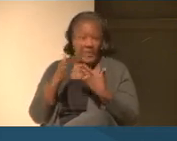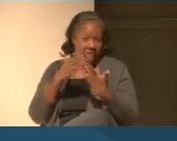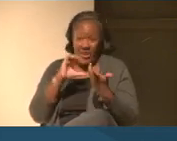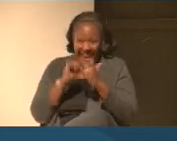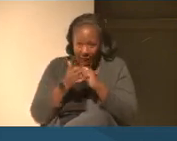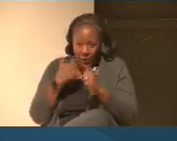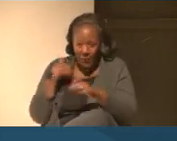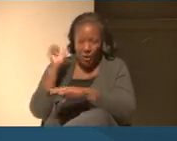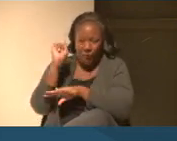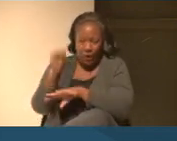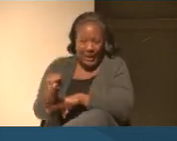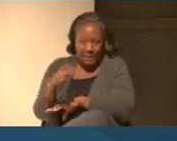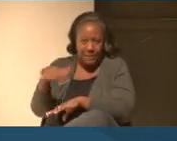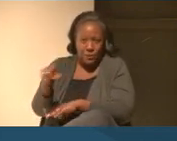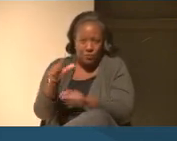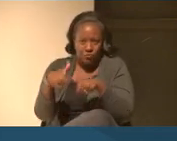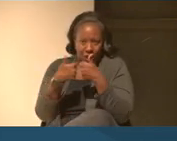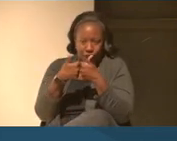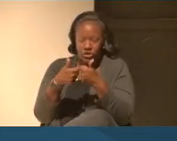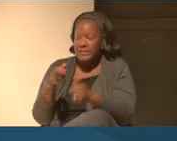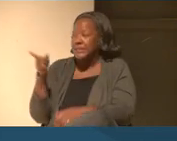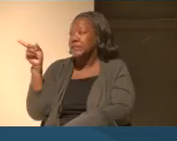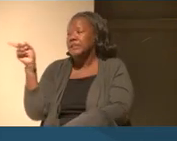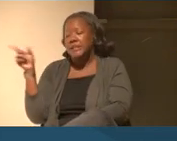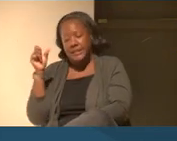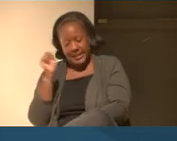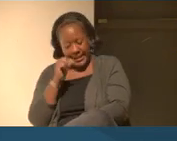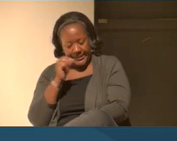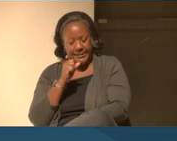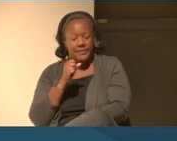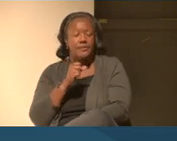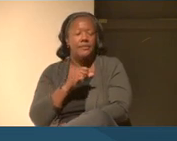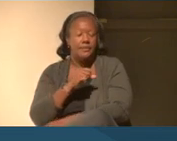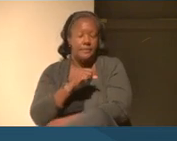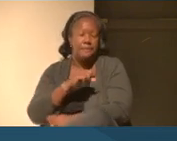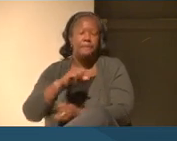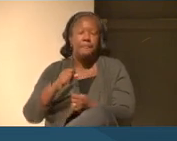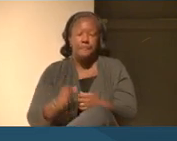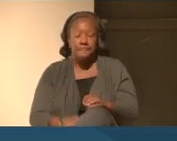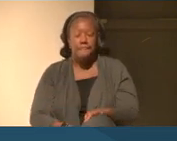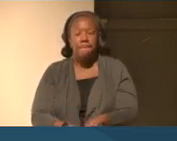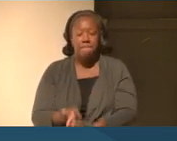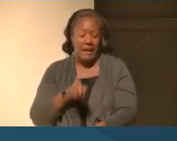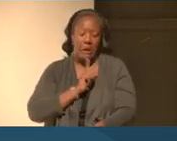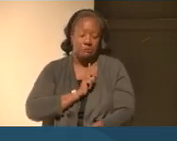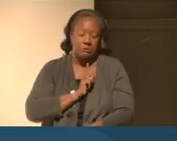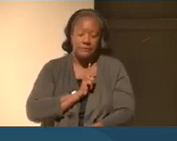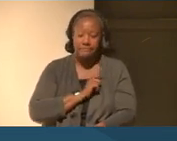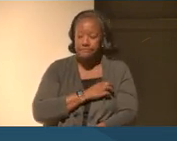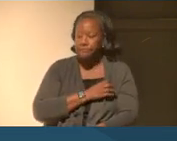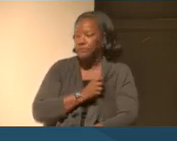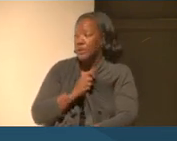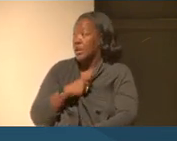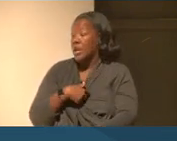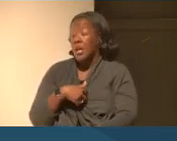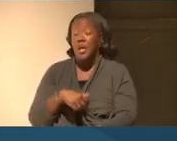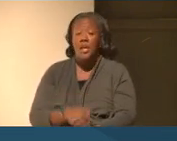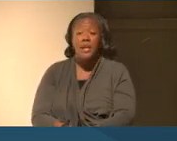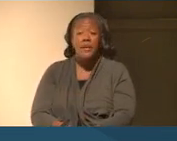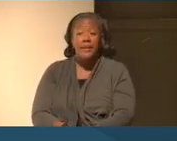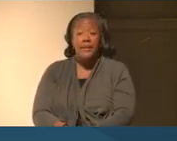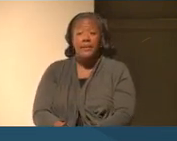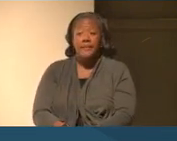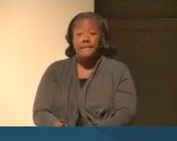challenges? Yeah, I think I'll start. And then, yeah. You know, there's been a lot of